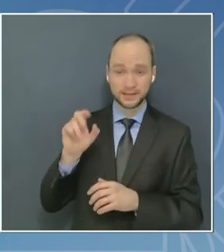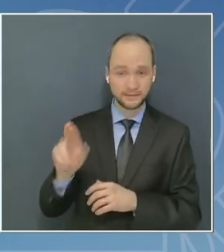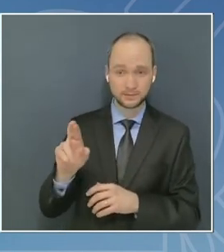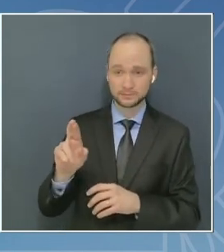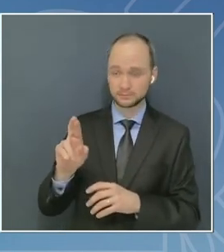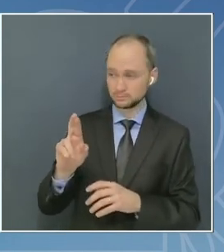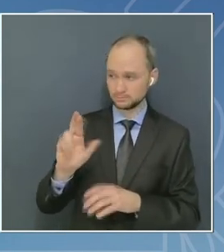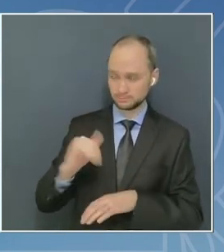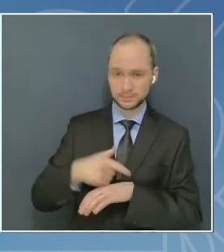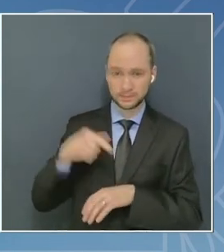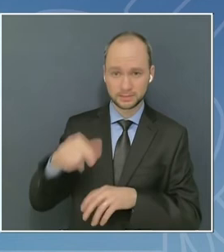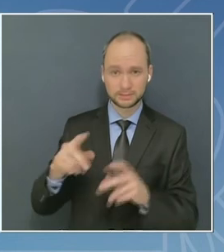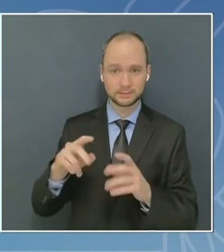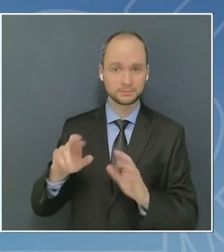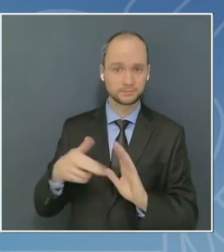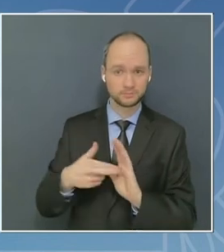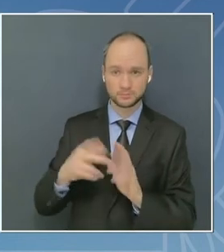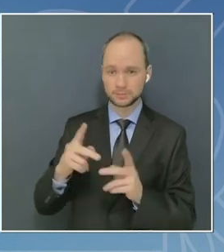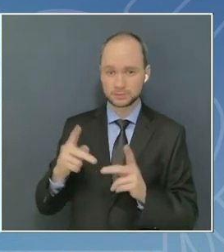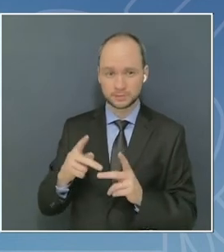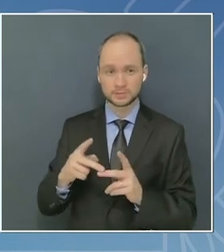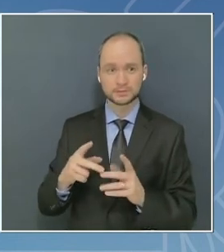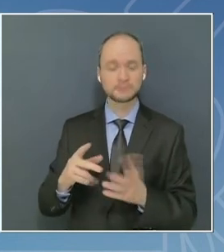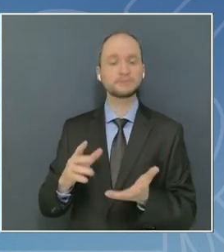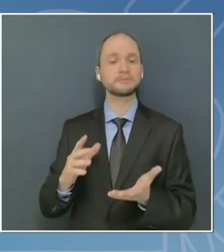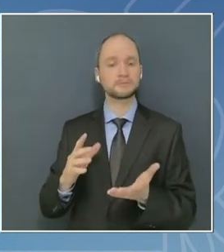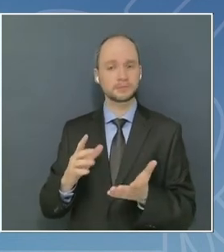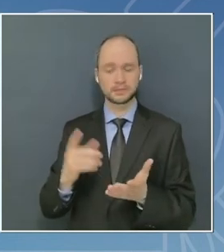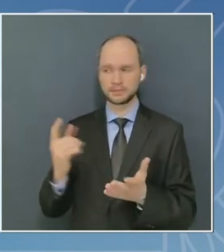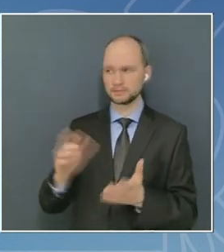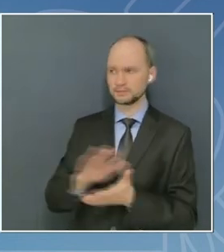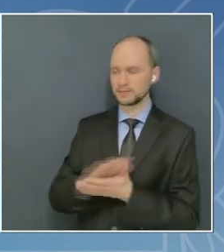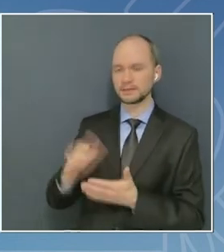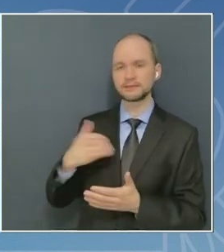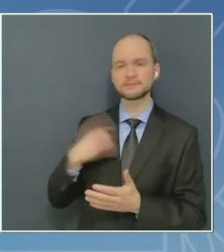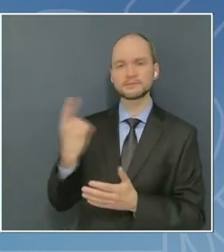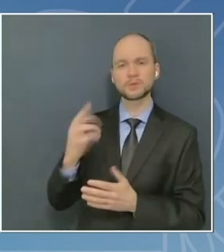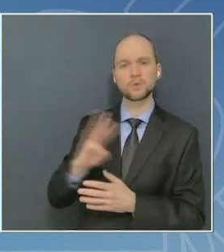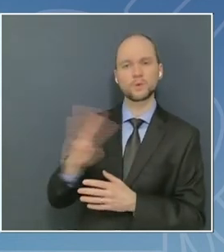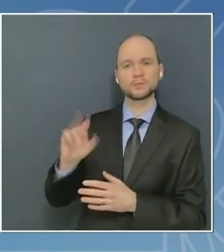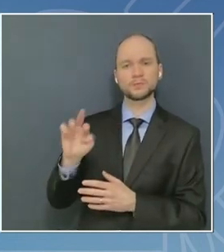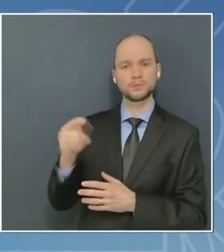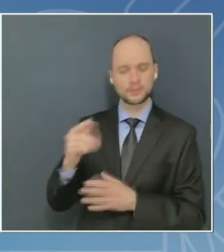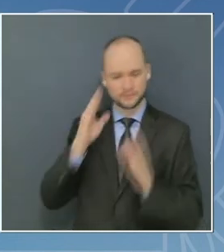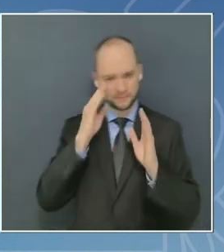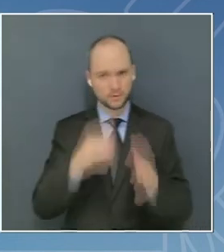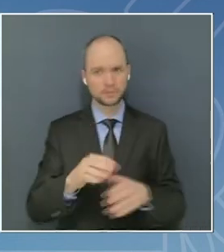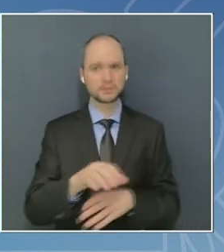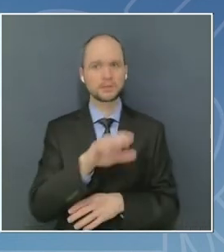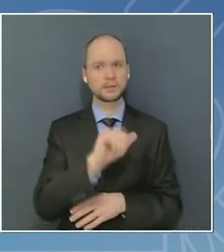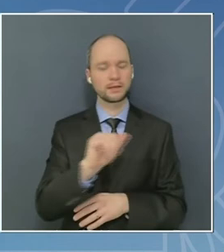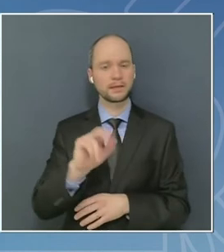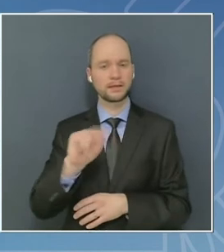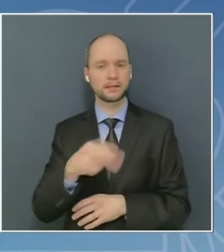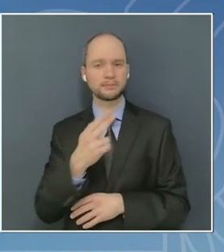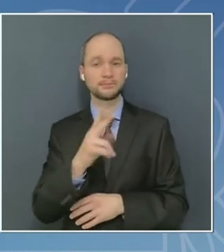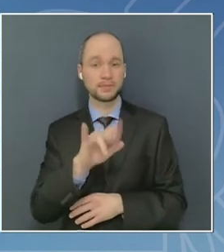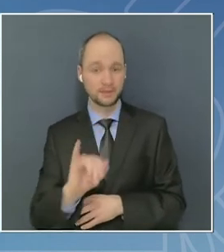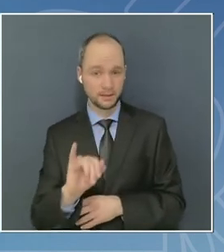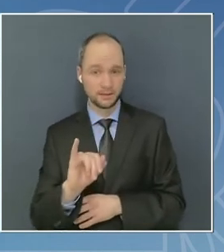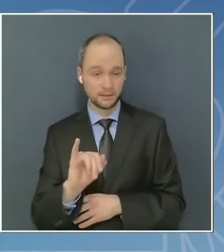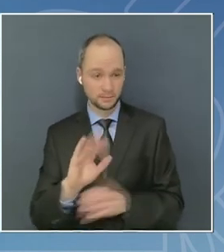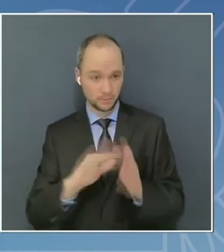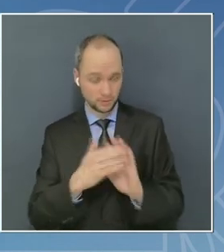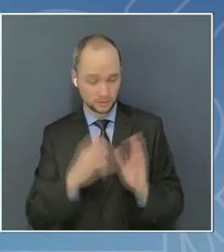to have somebody in the West Wing focus exclusively and intensively on the Asian American, Native Hawaiian, and Pacific Islander communities, is that it